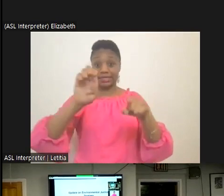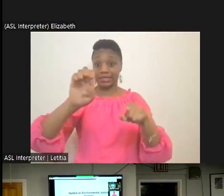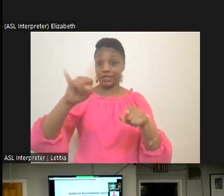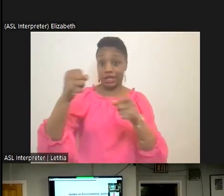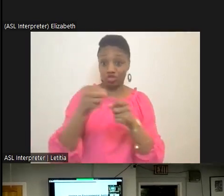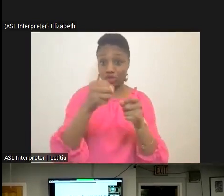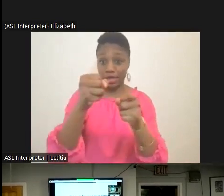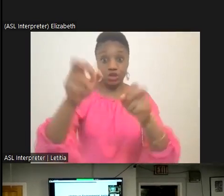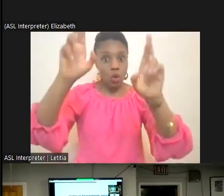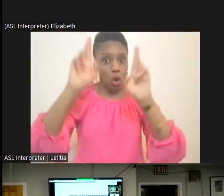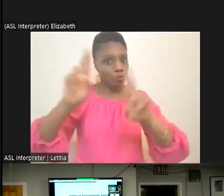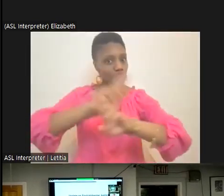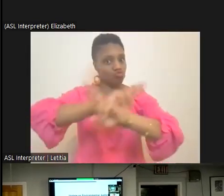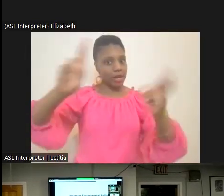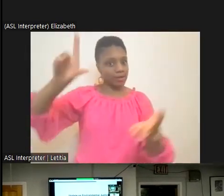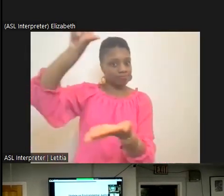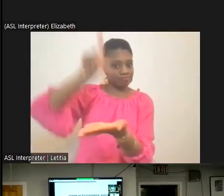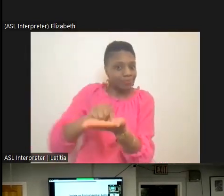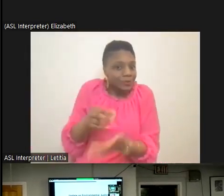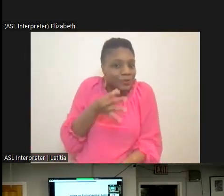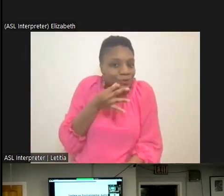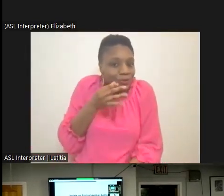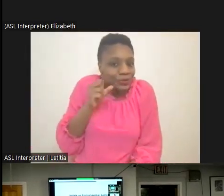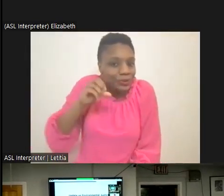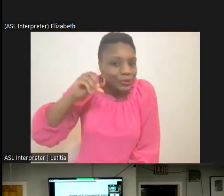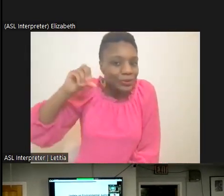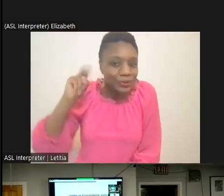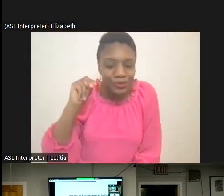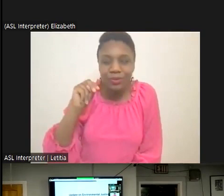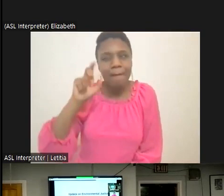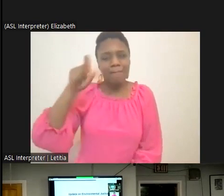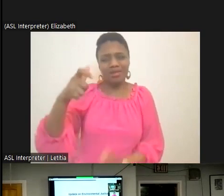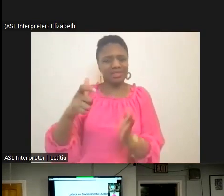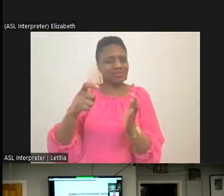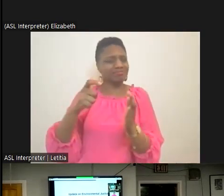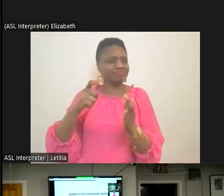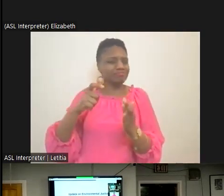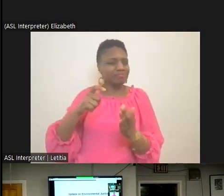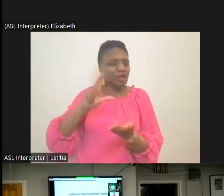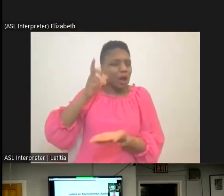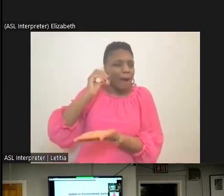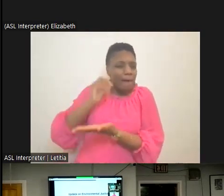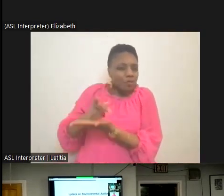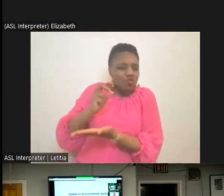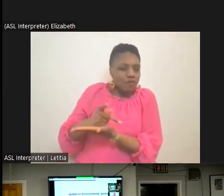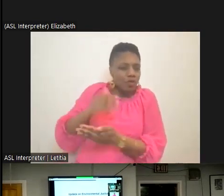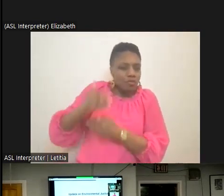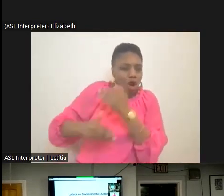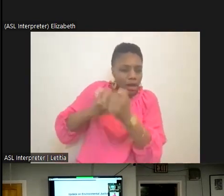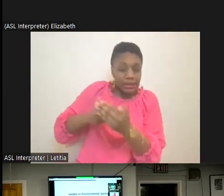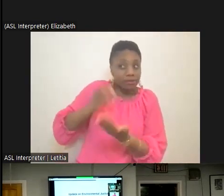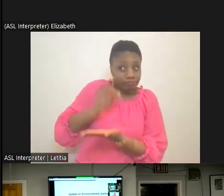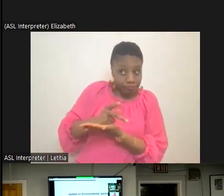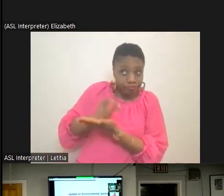really soon. We have to, make sure it goes through sort of the proper channels internally. And then have